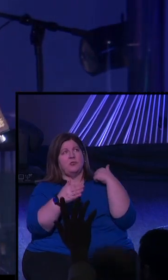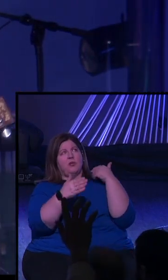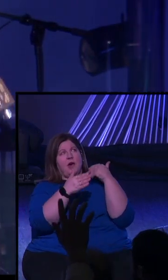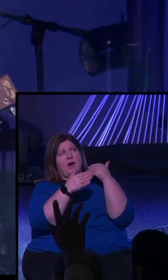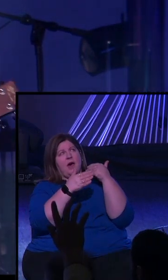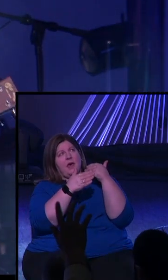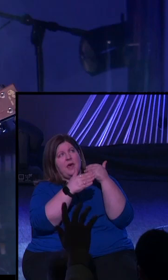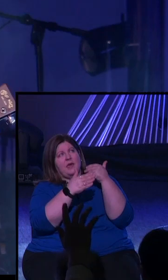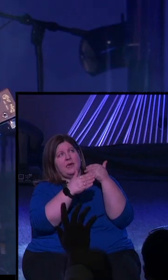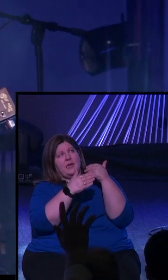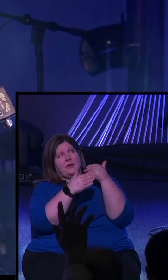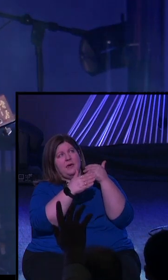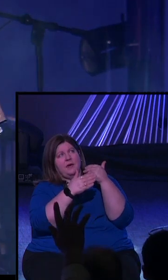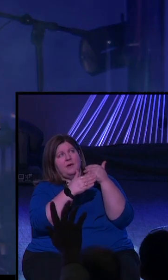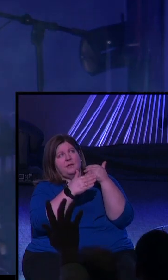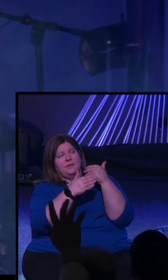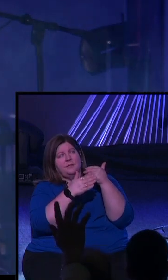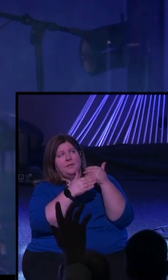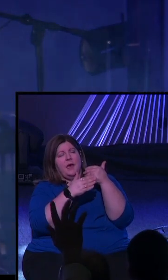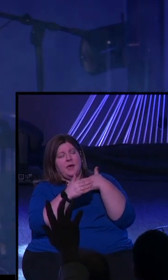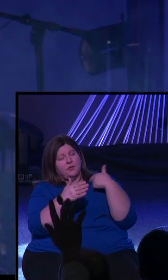I draw near,